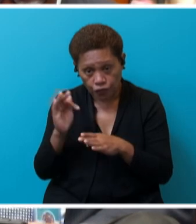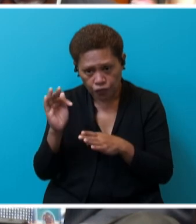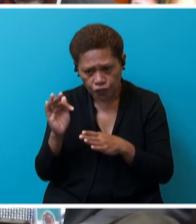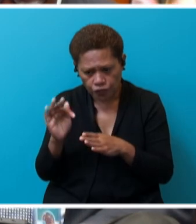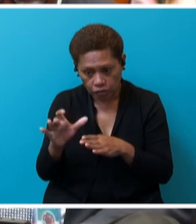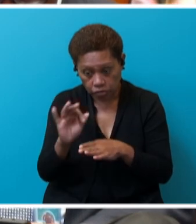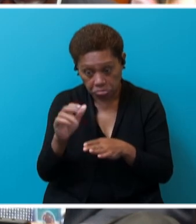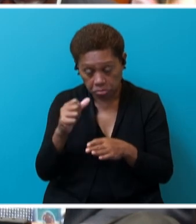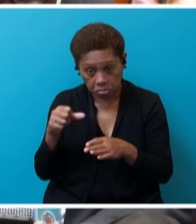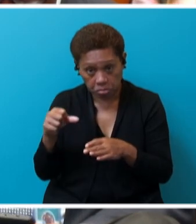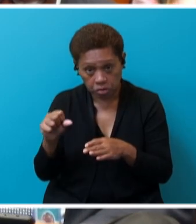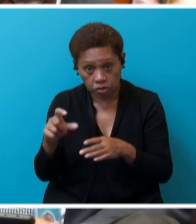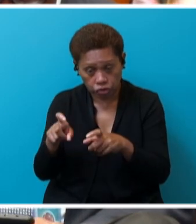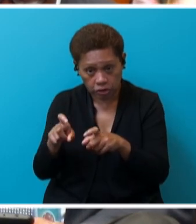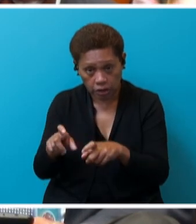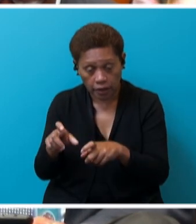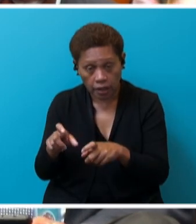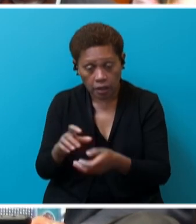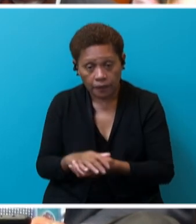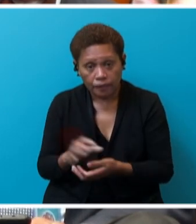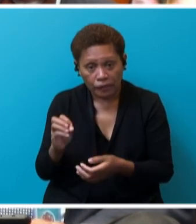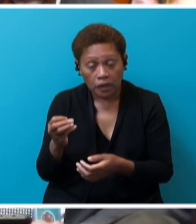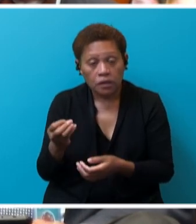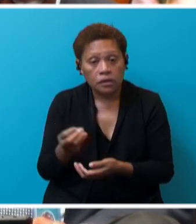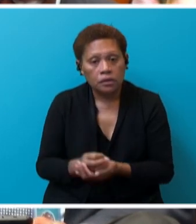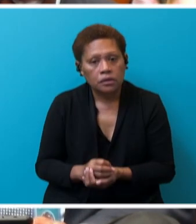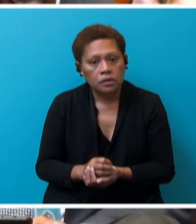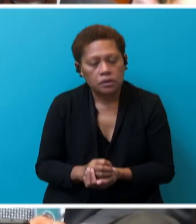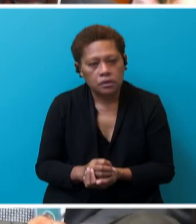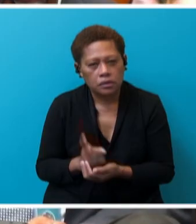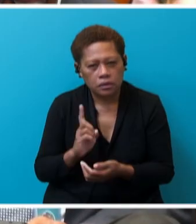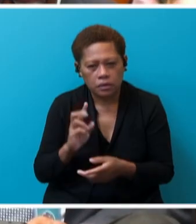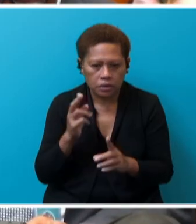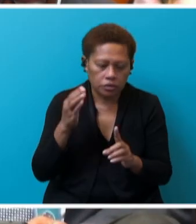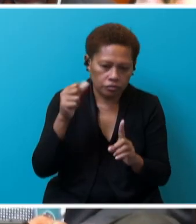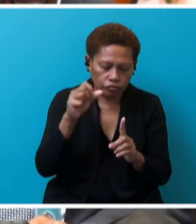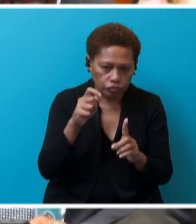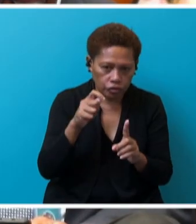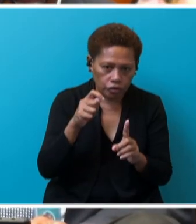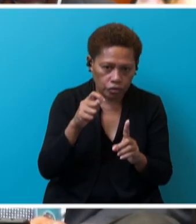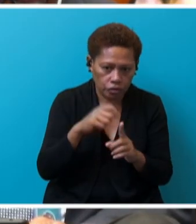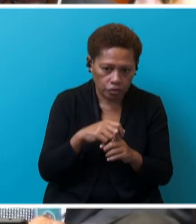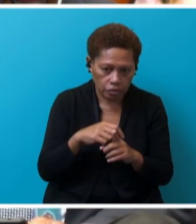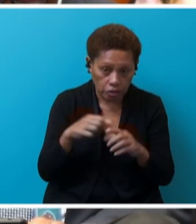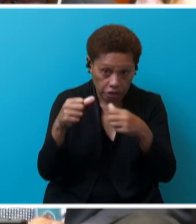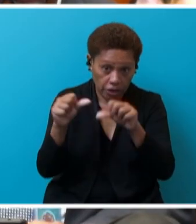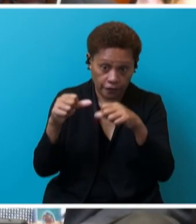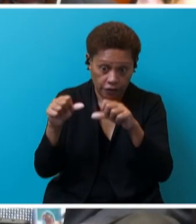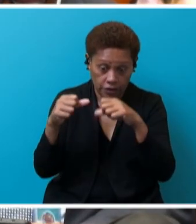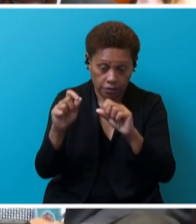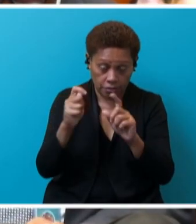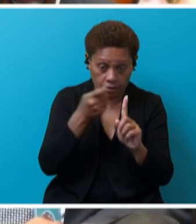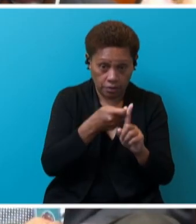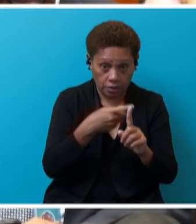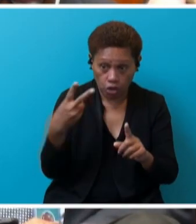Water Authority of Fiji remains steadfast in fulfilling its vision to provide clean water and sanitation for all Fijians. In the